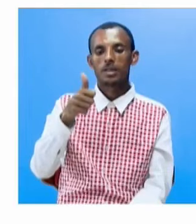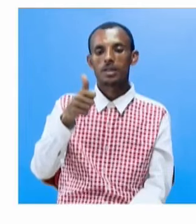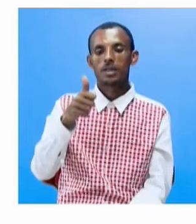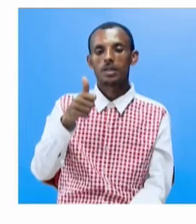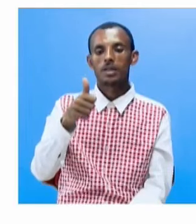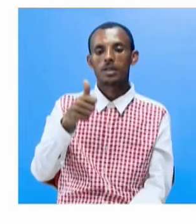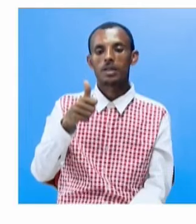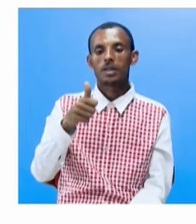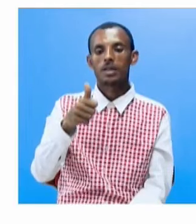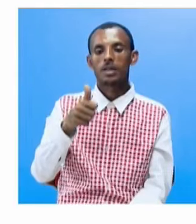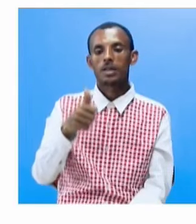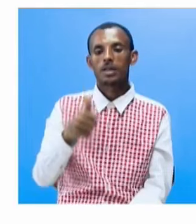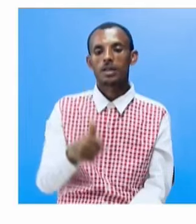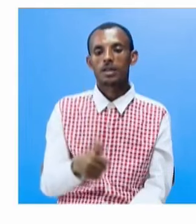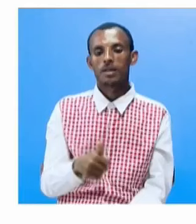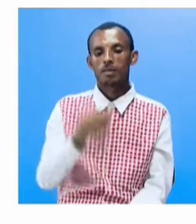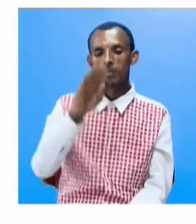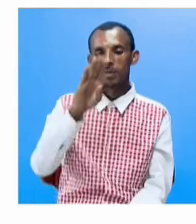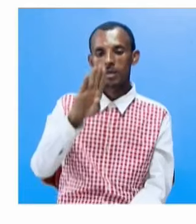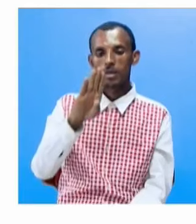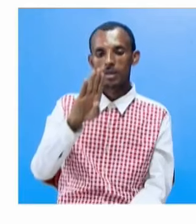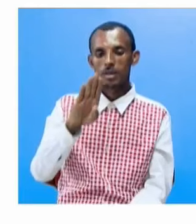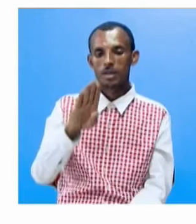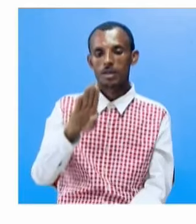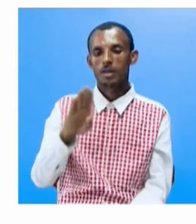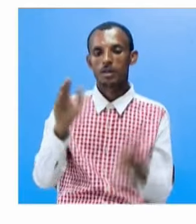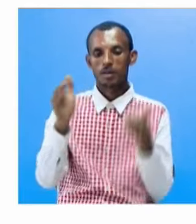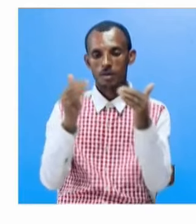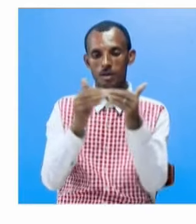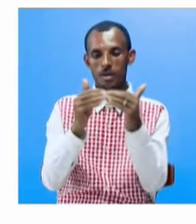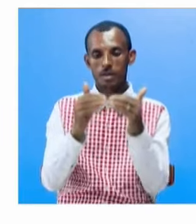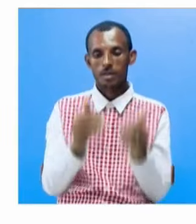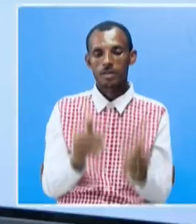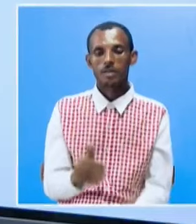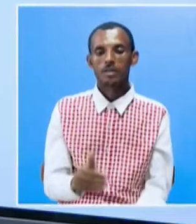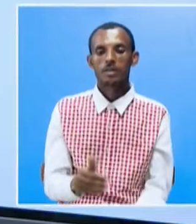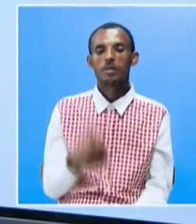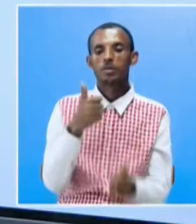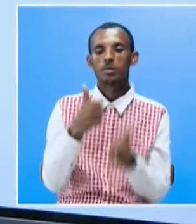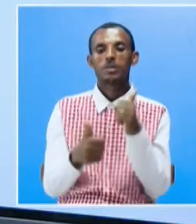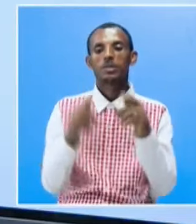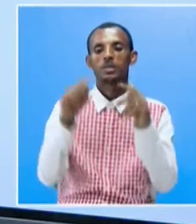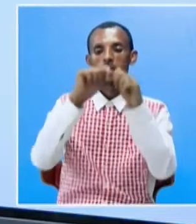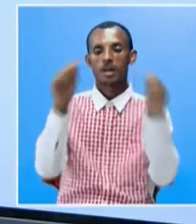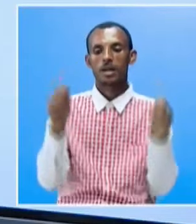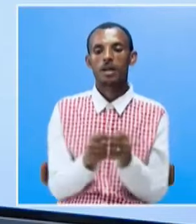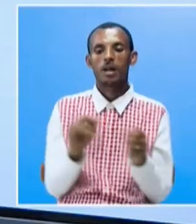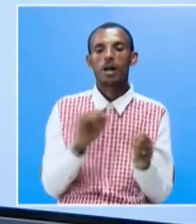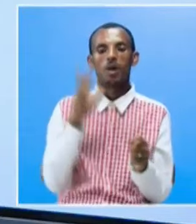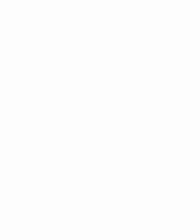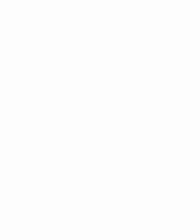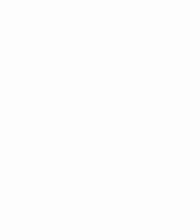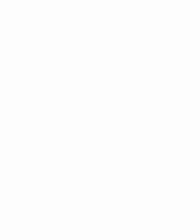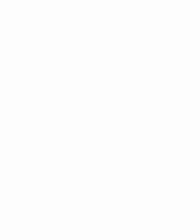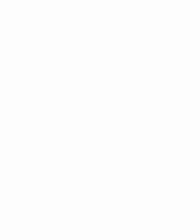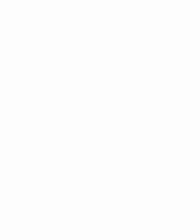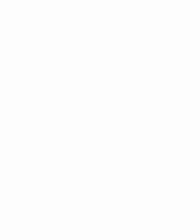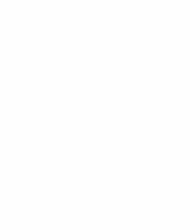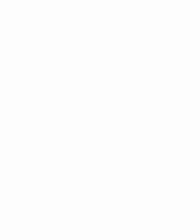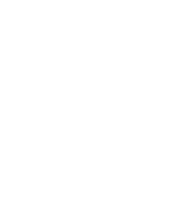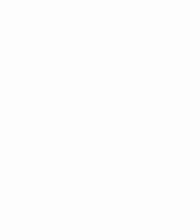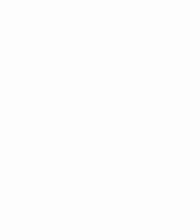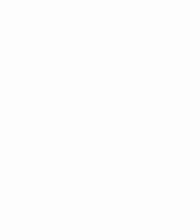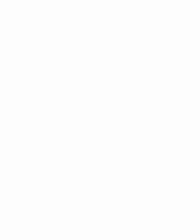triangle CAB is congruent to which triangle? I'll give you 30 seconds.